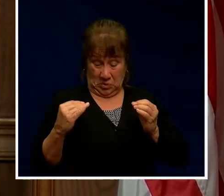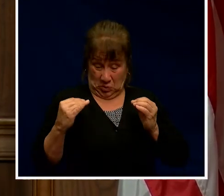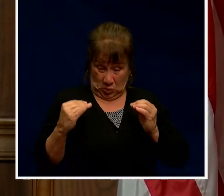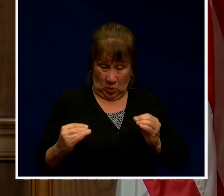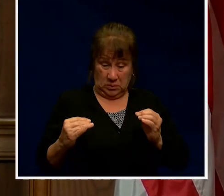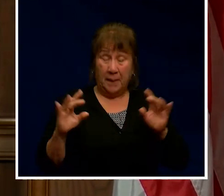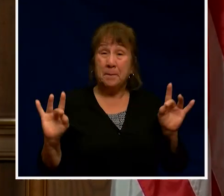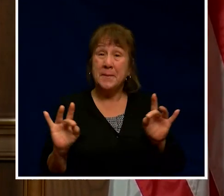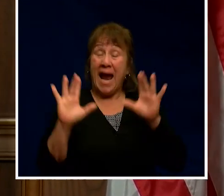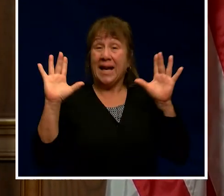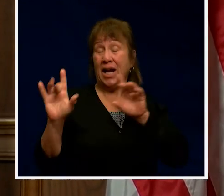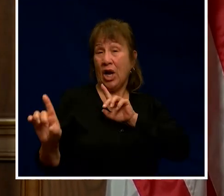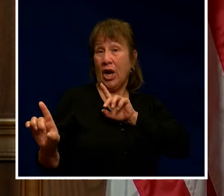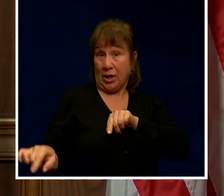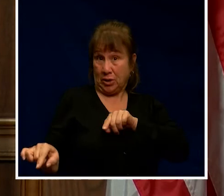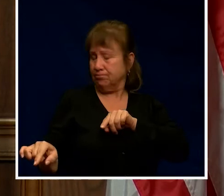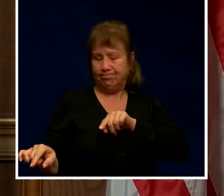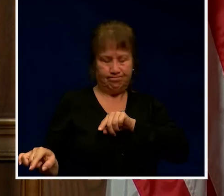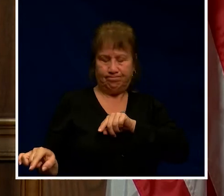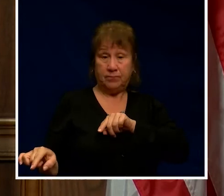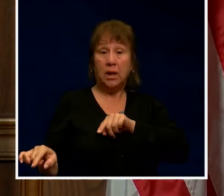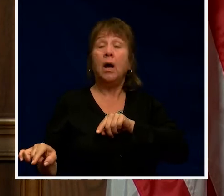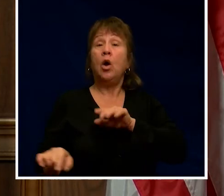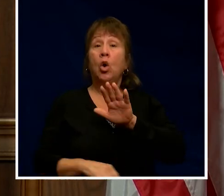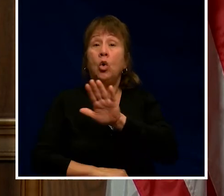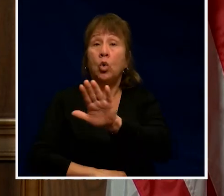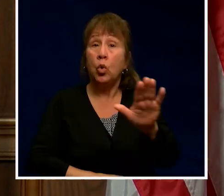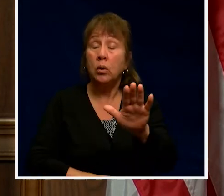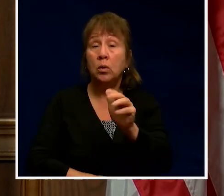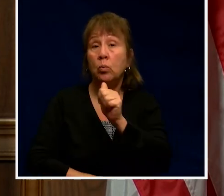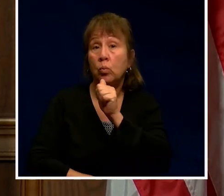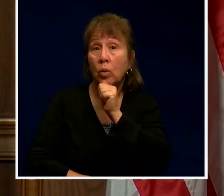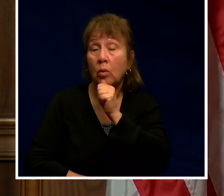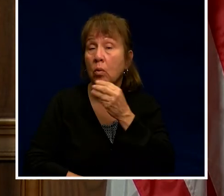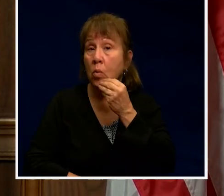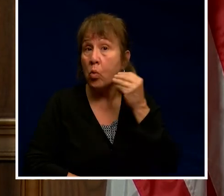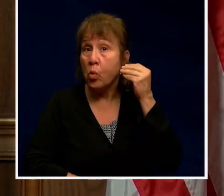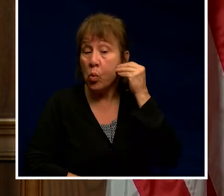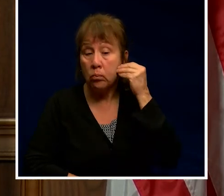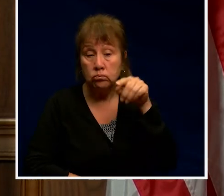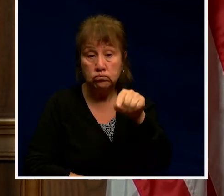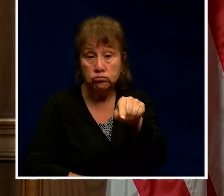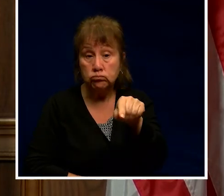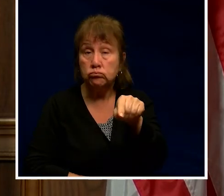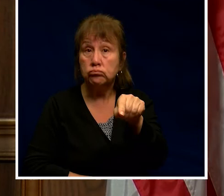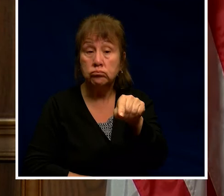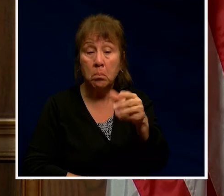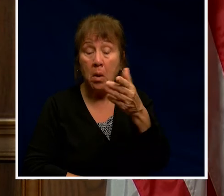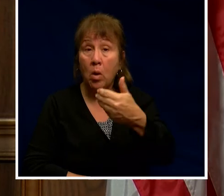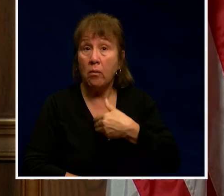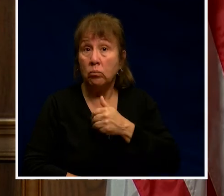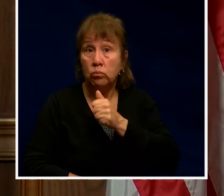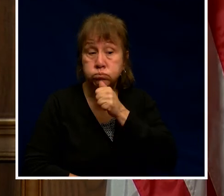So there is no magic answer to that. If we can get a unit on somebody's private property somewhere that they own,